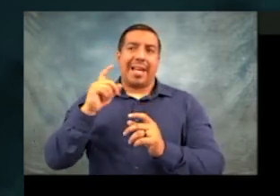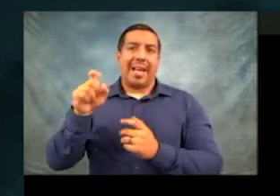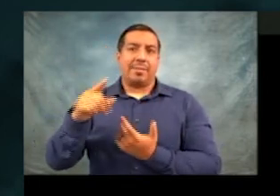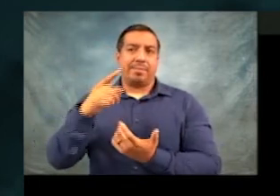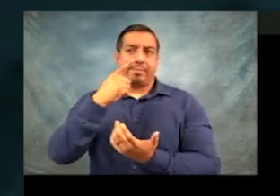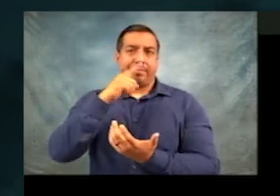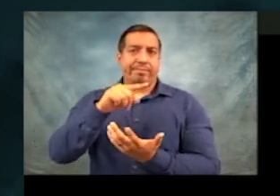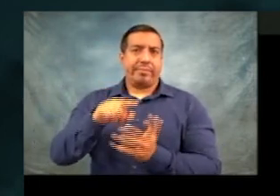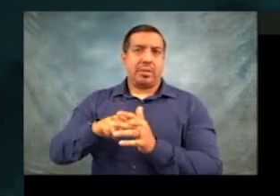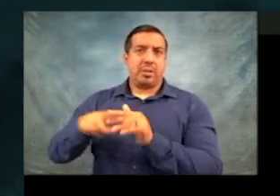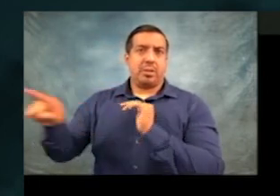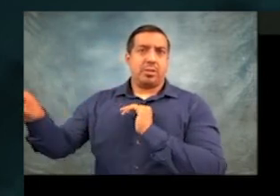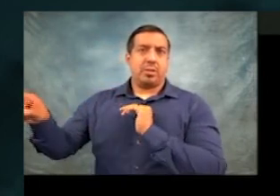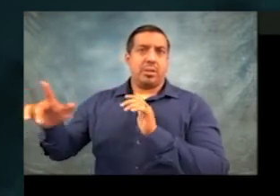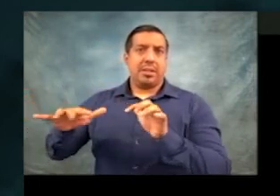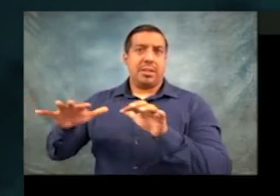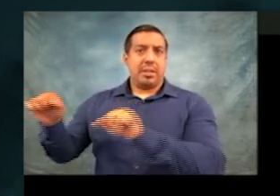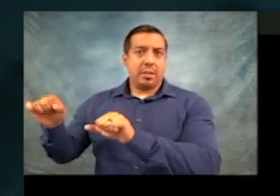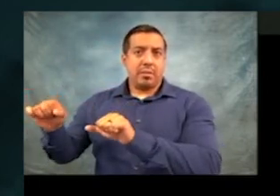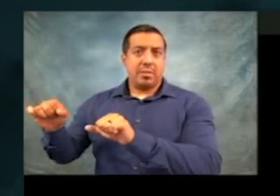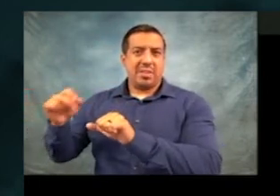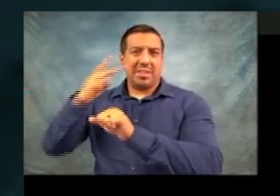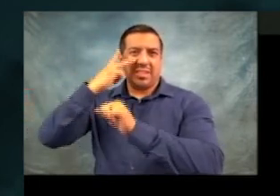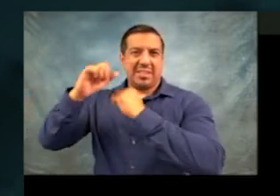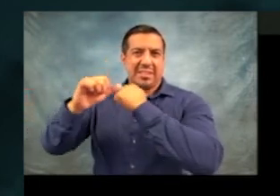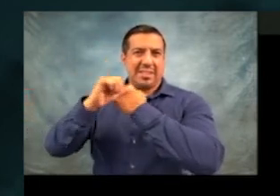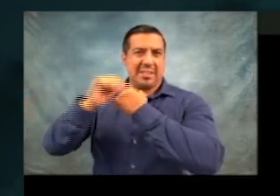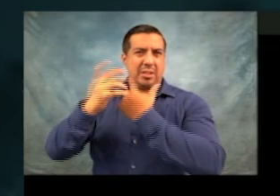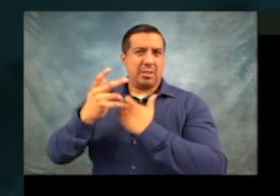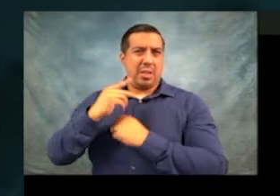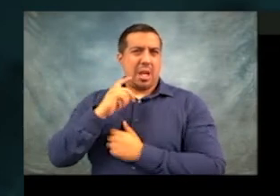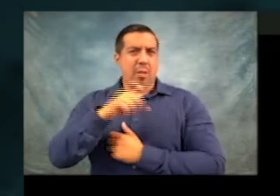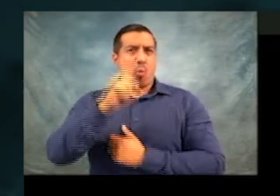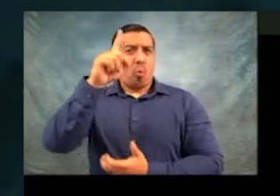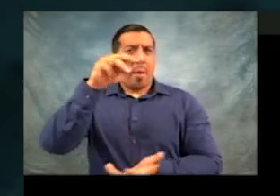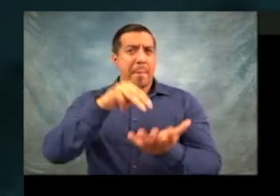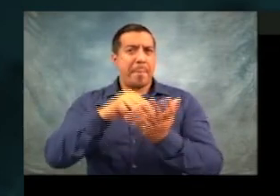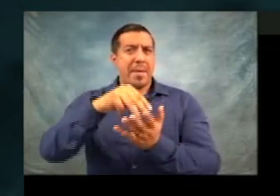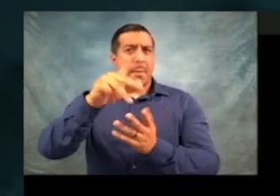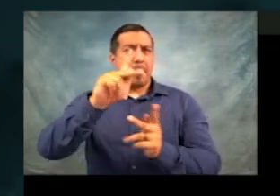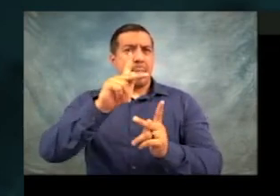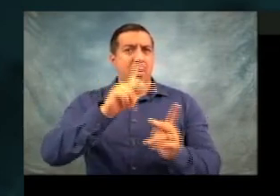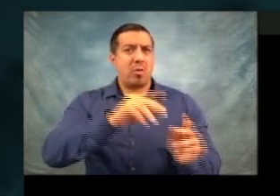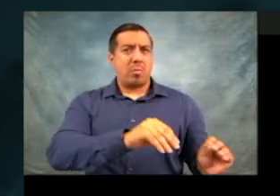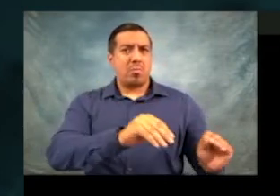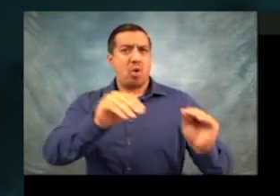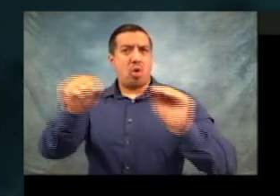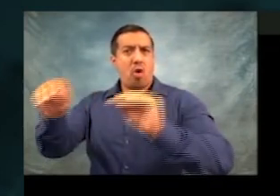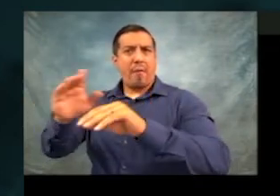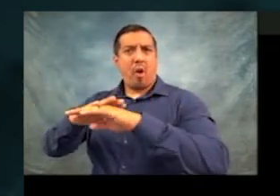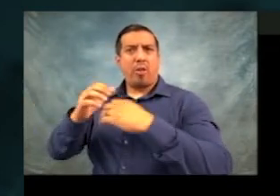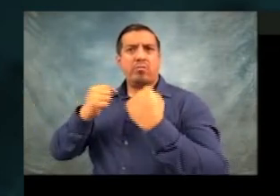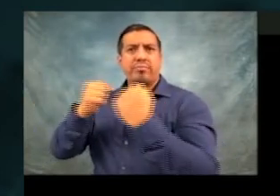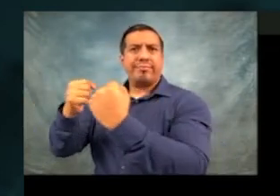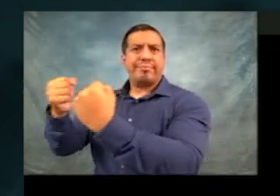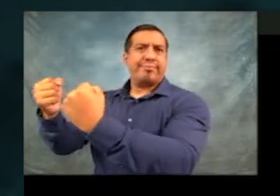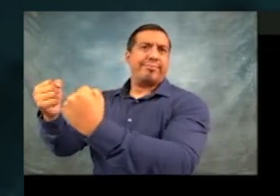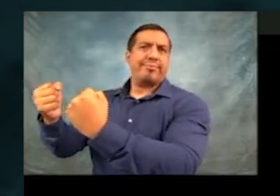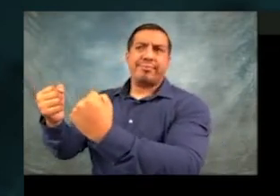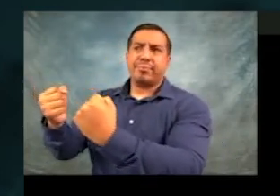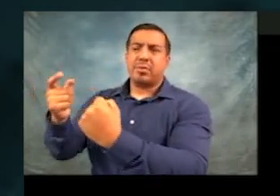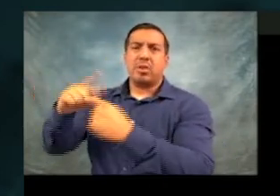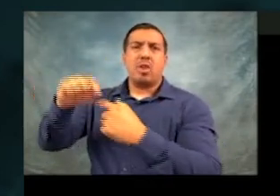leave. So you can imagine the dangers of asking 1 million people to get on the road and move, go to shelters,